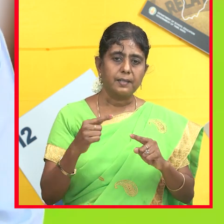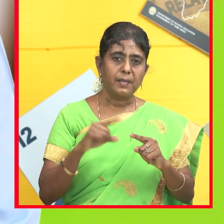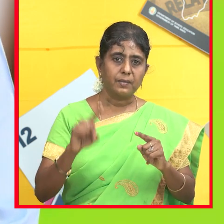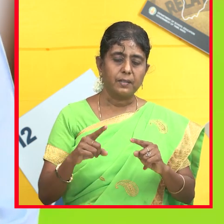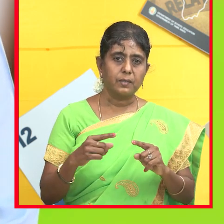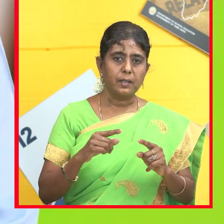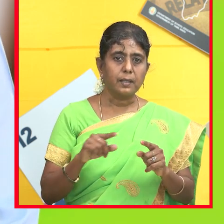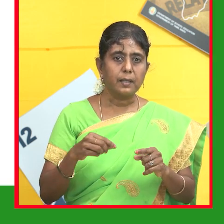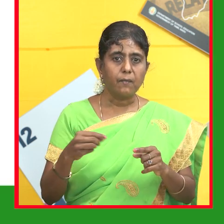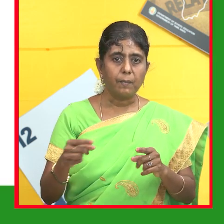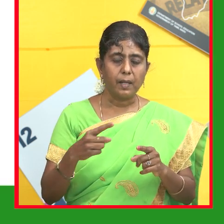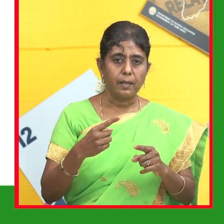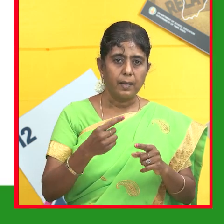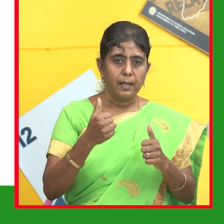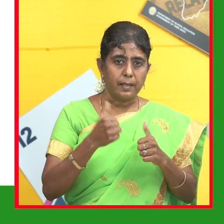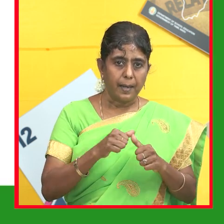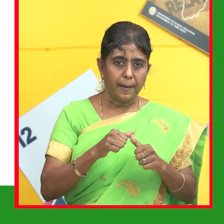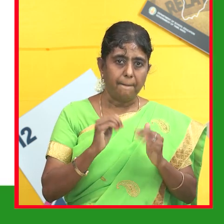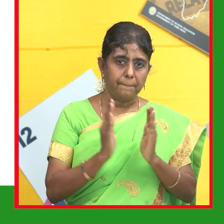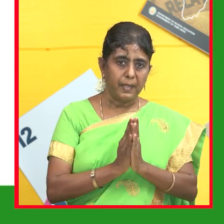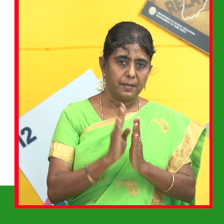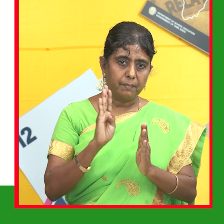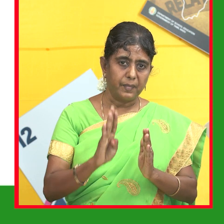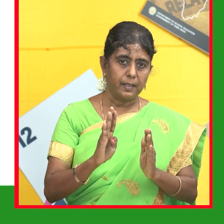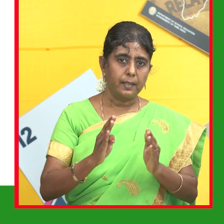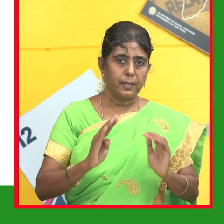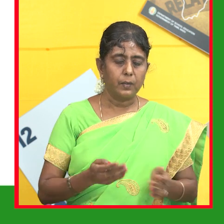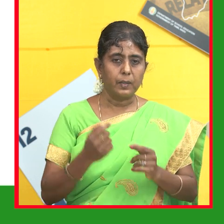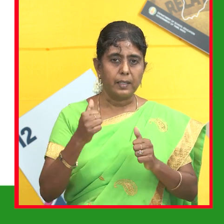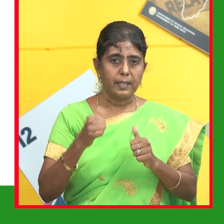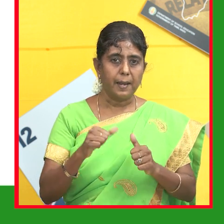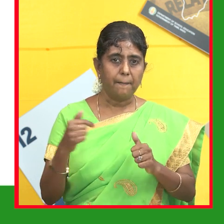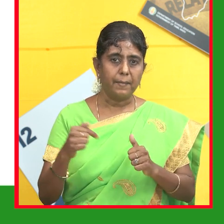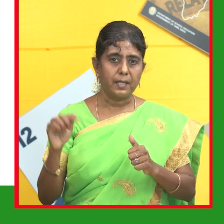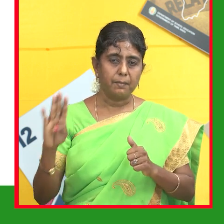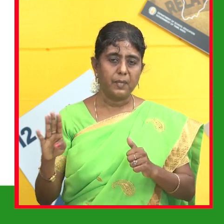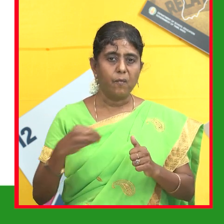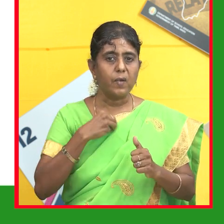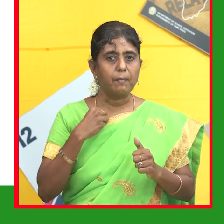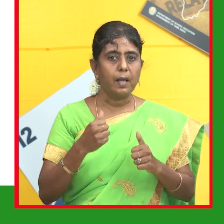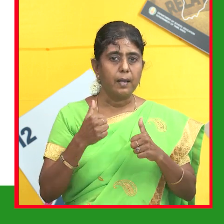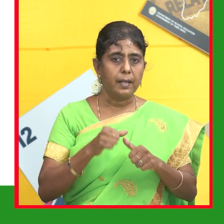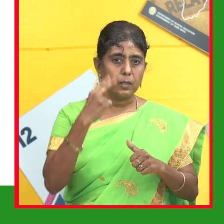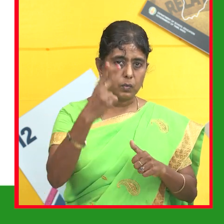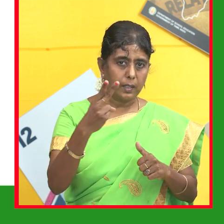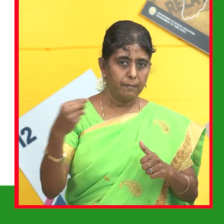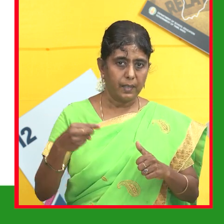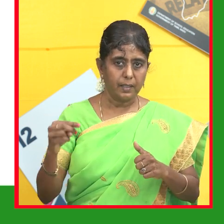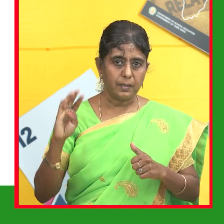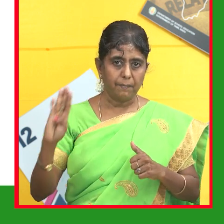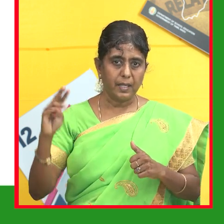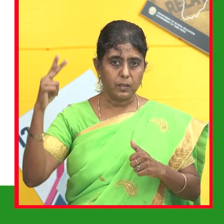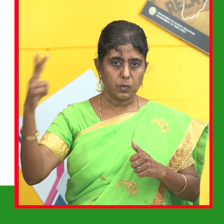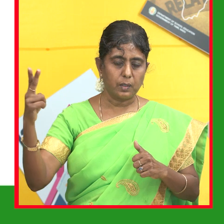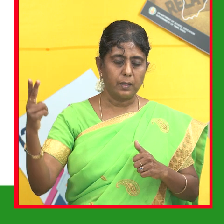b equal to a square minus b square. Use that identity, you will get x square minus 4 plus. Again